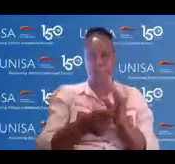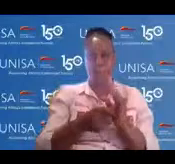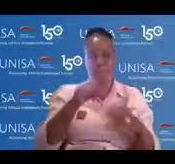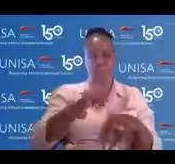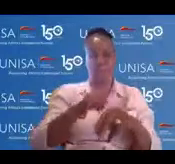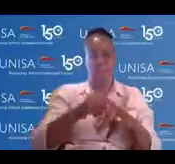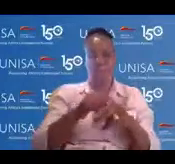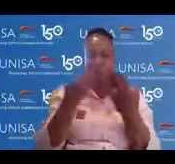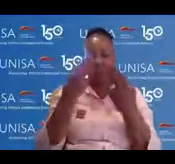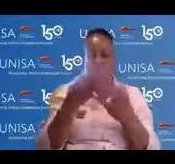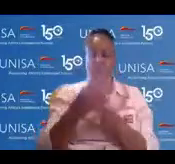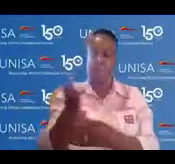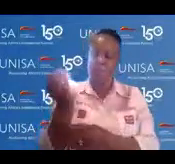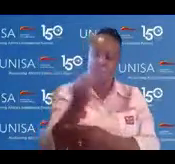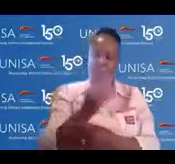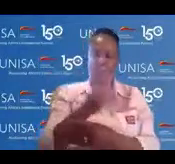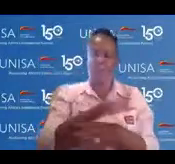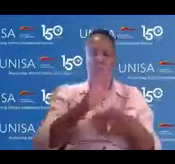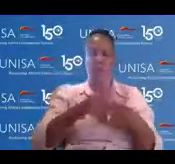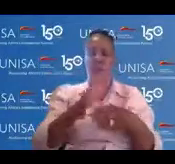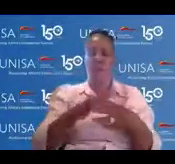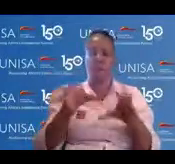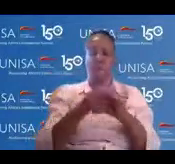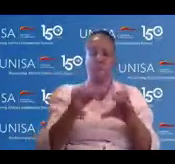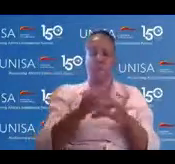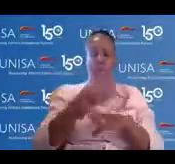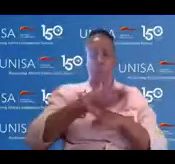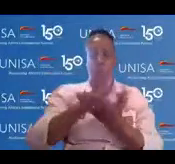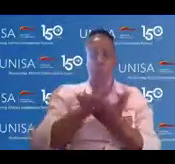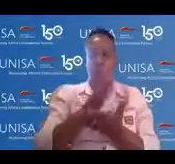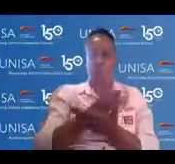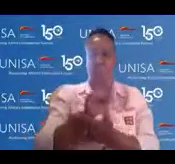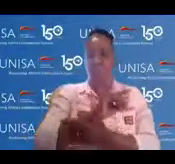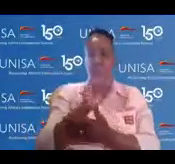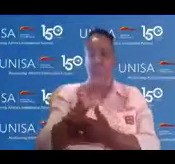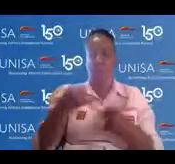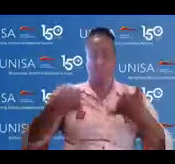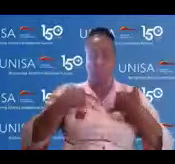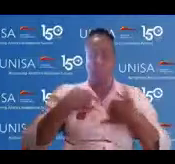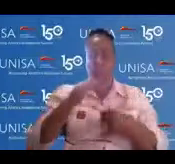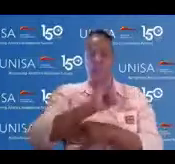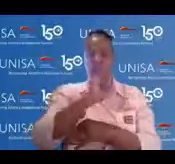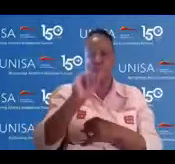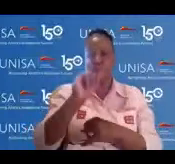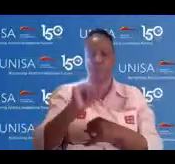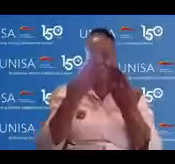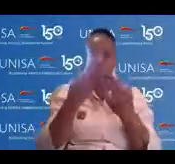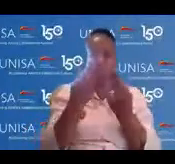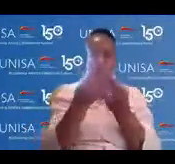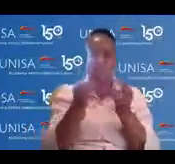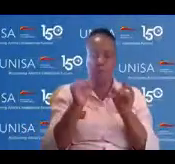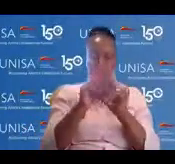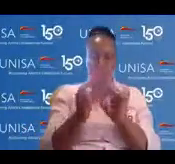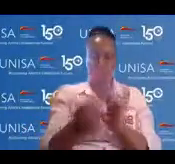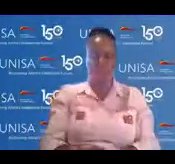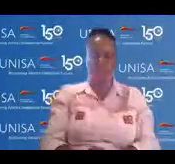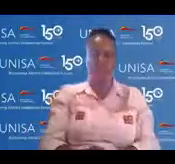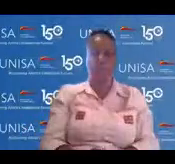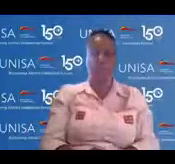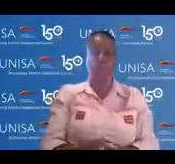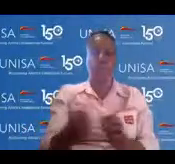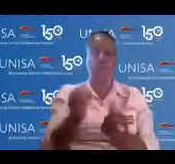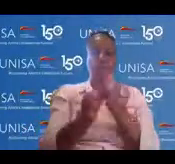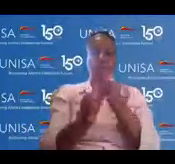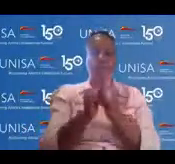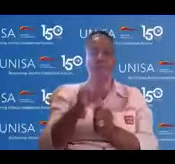reasonably accommodate you to ensure that you enjoy your studies with the university. Ladies and gentlemen,